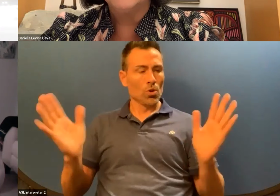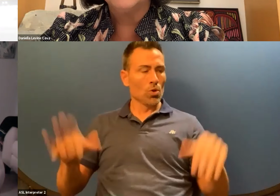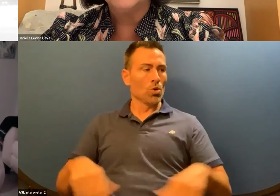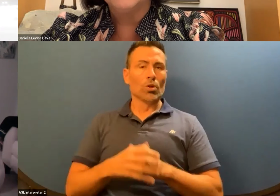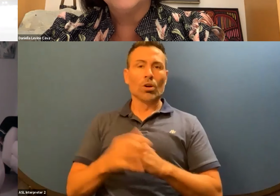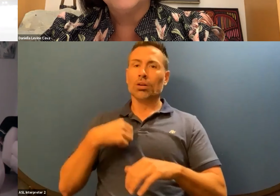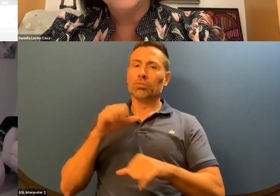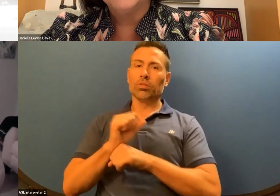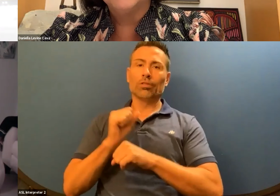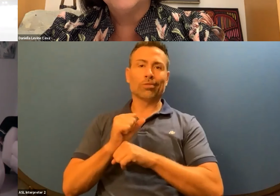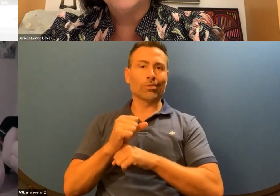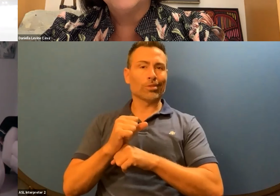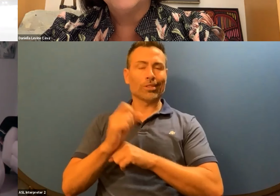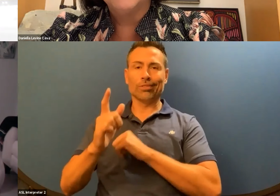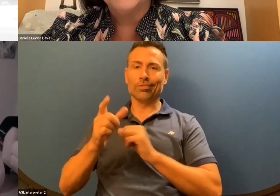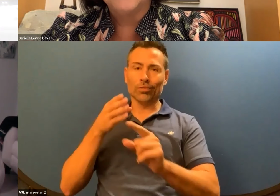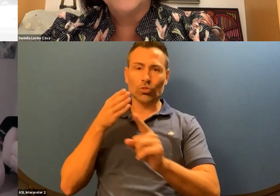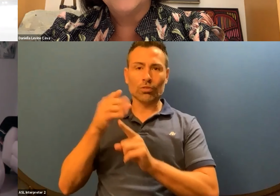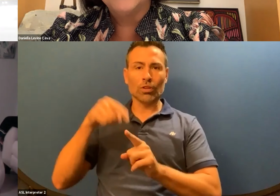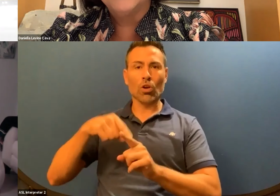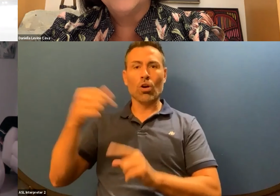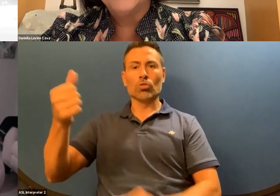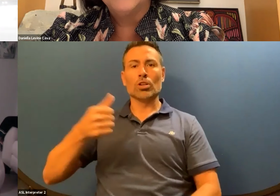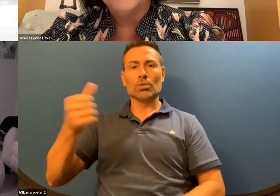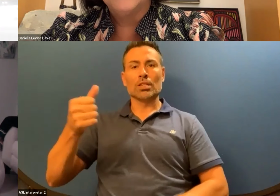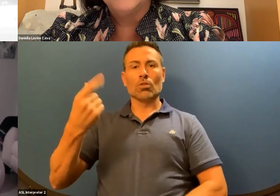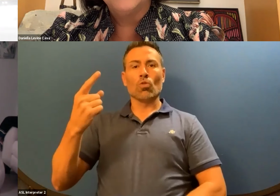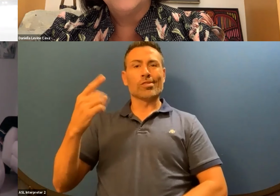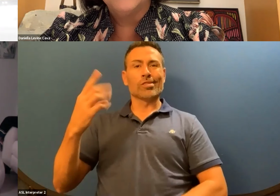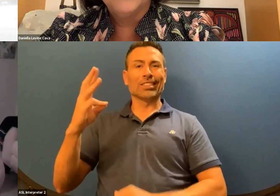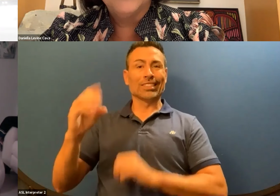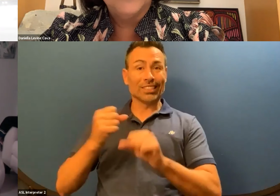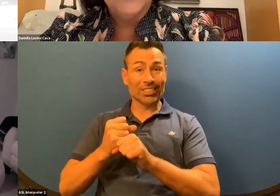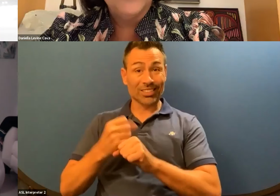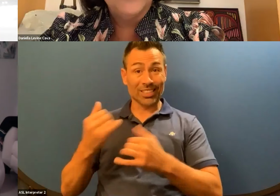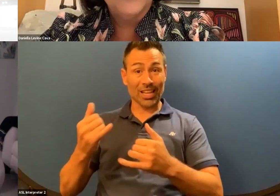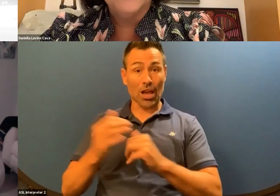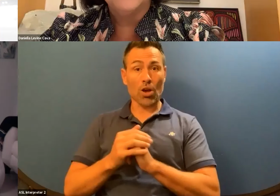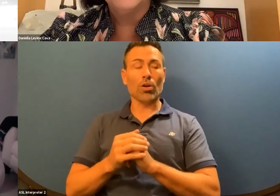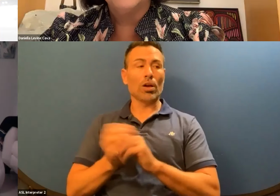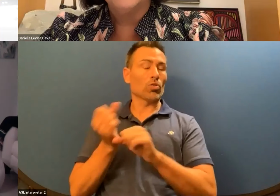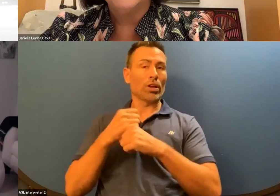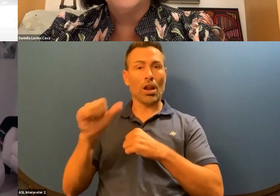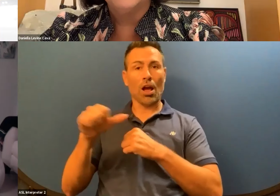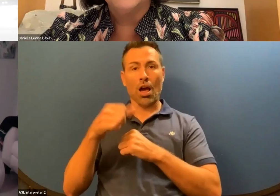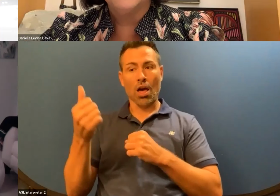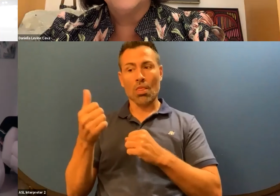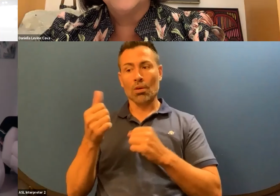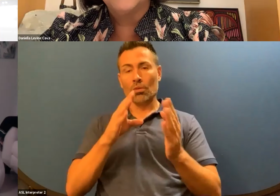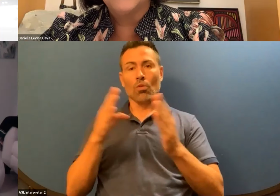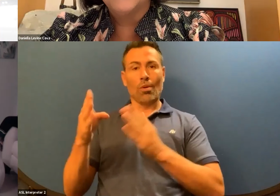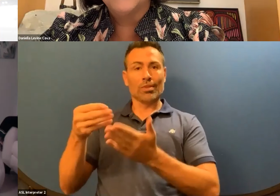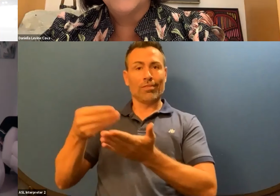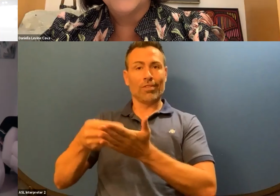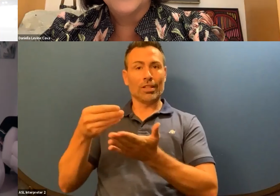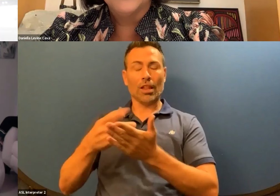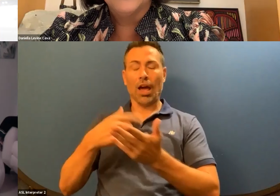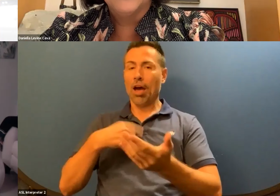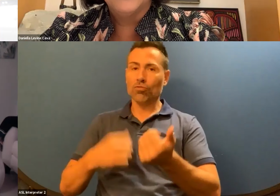of transportation for the better part now of 6 years, created other forms of funding. I have been supportive of